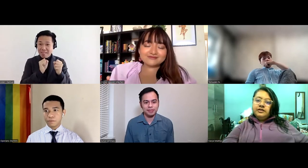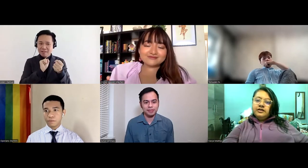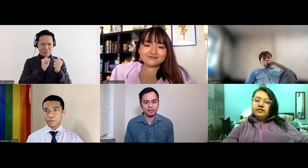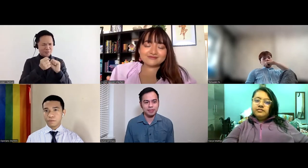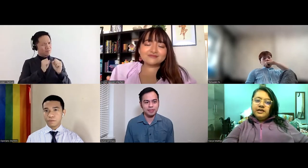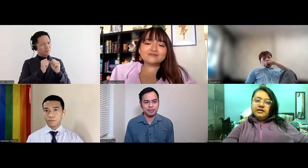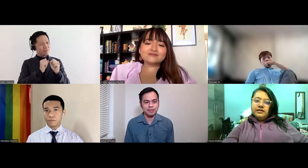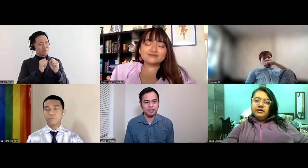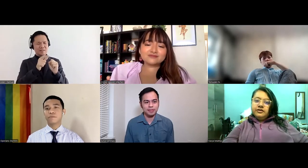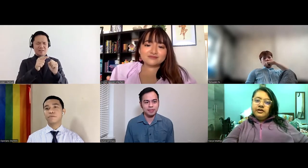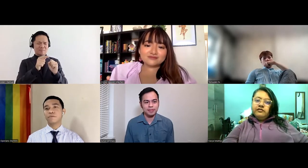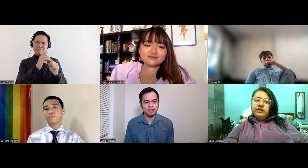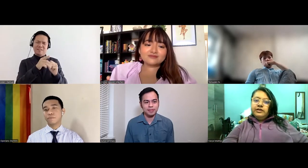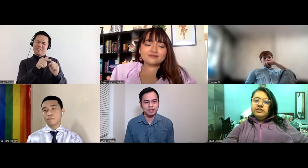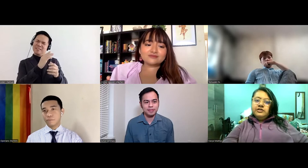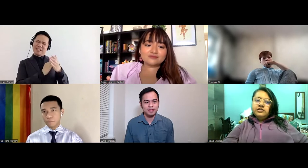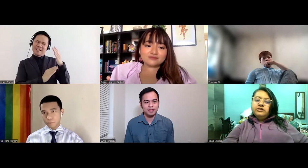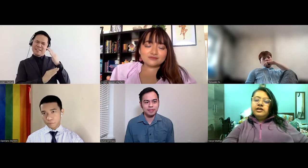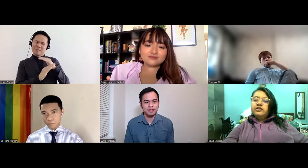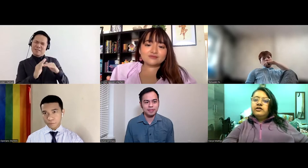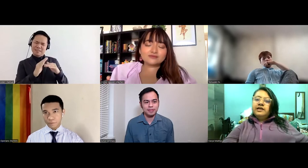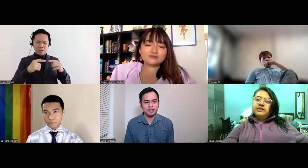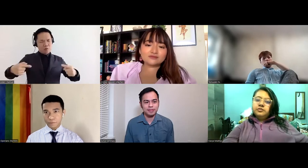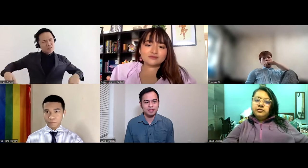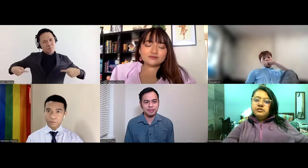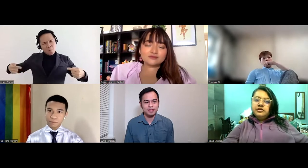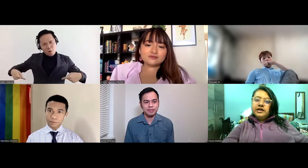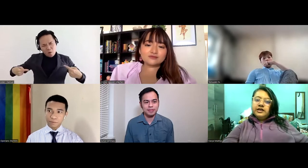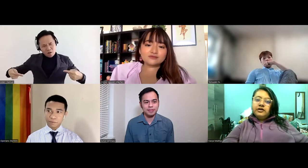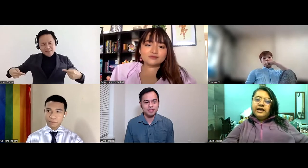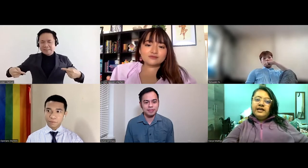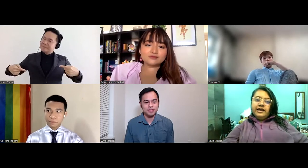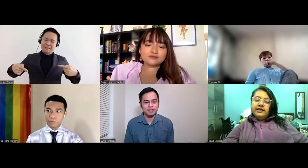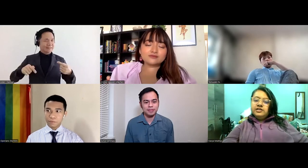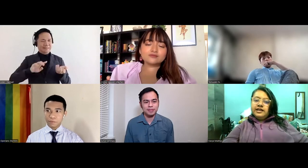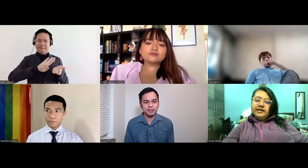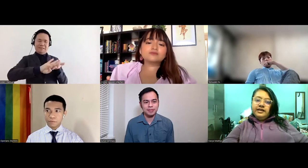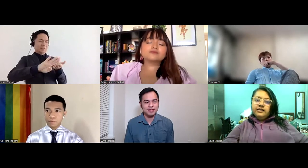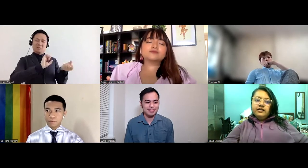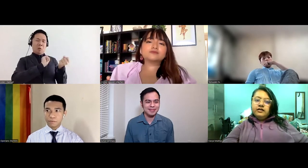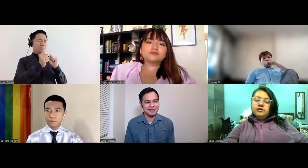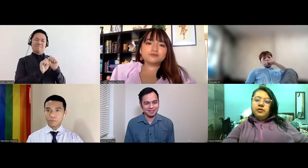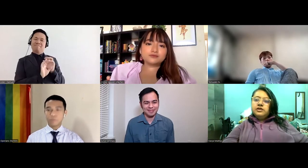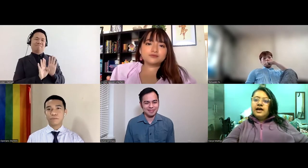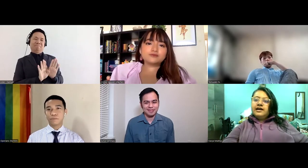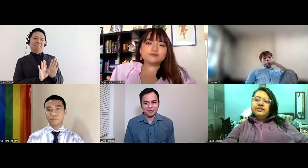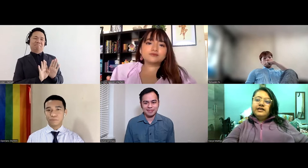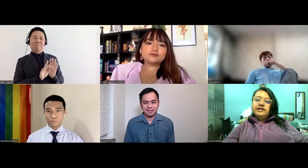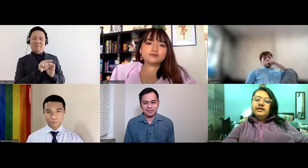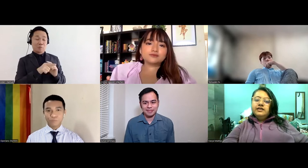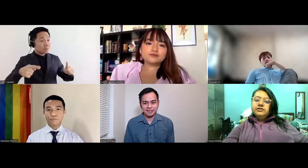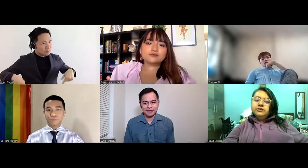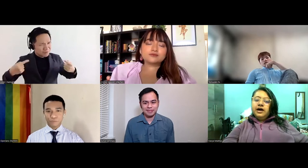non-disabled thing. You know, if you're a wheelchair user, you cannot play sports. You cannot engage in any sports